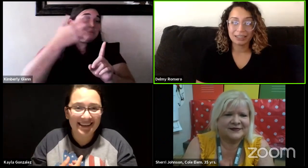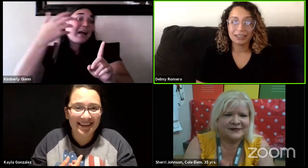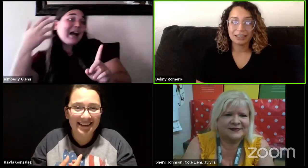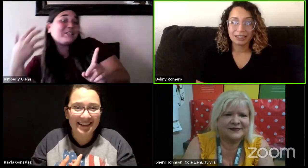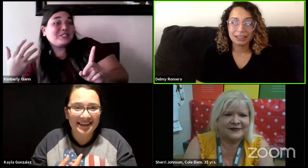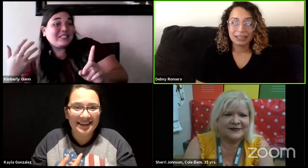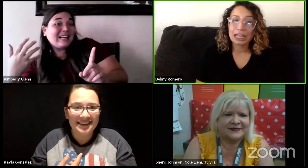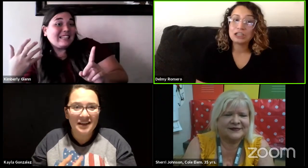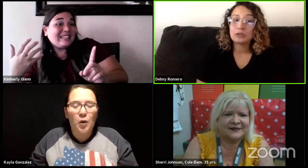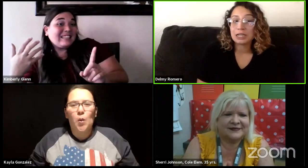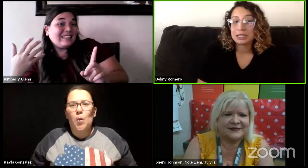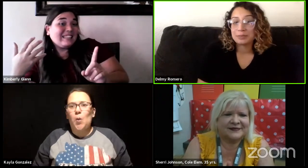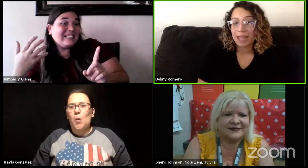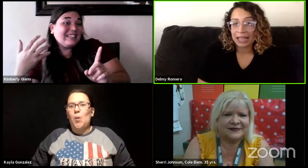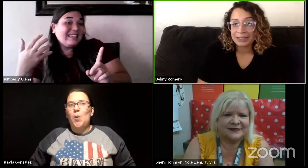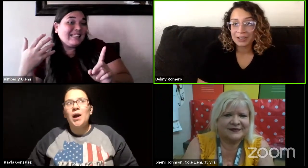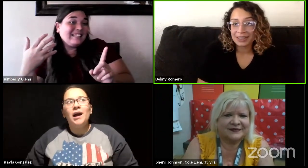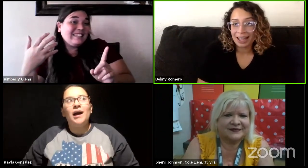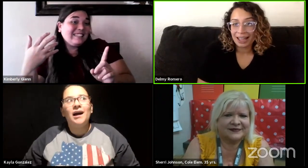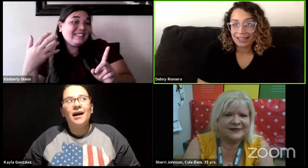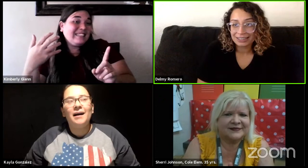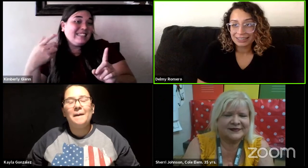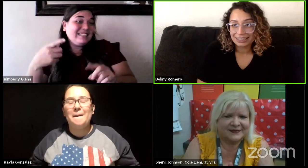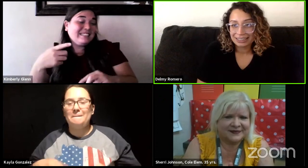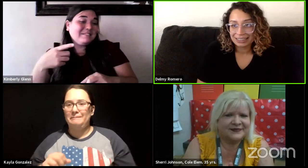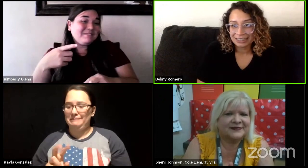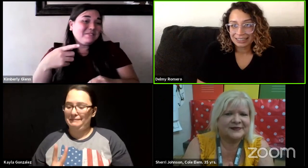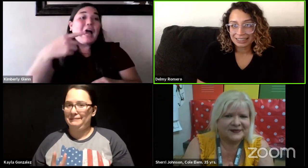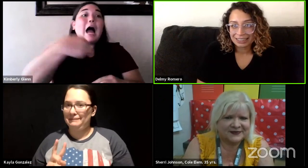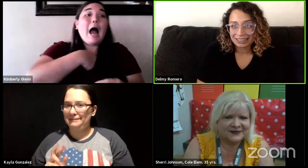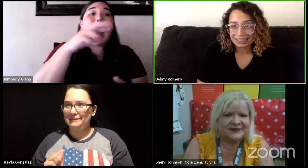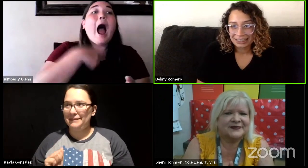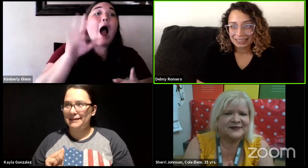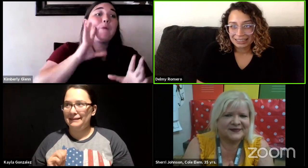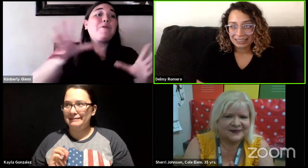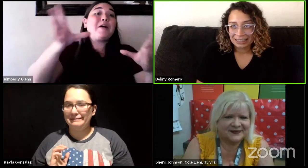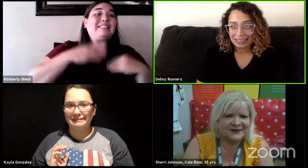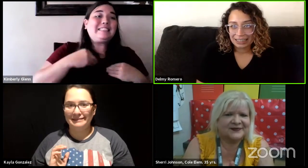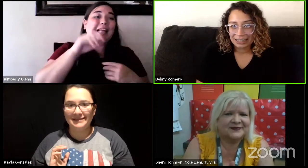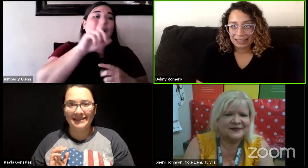VAC. Can you expand on that?